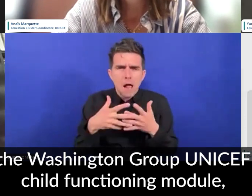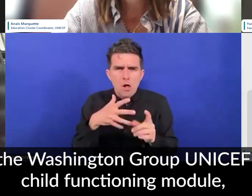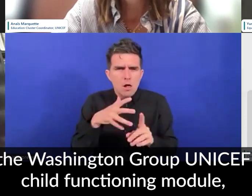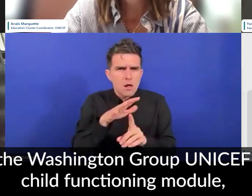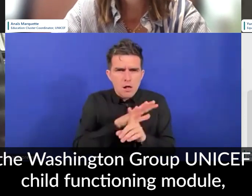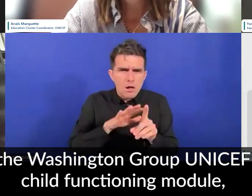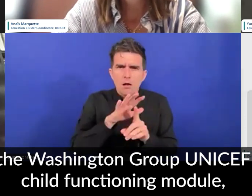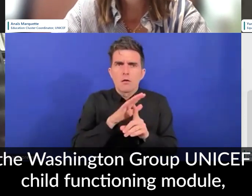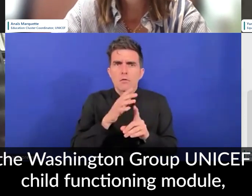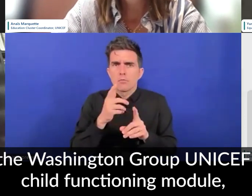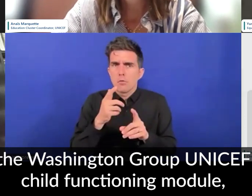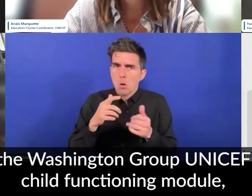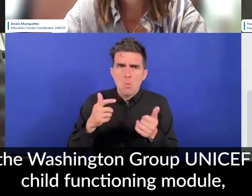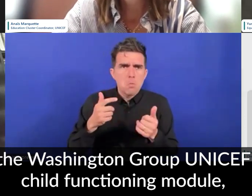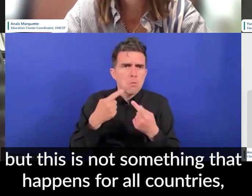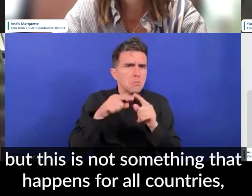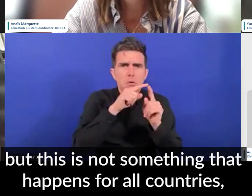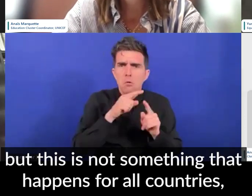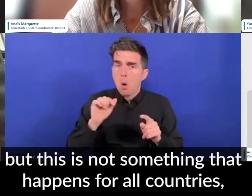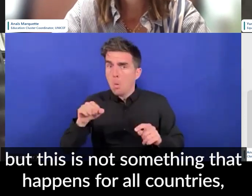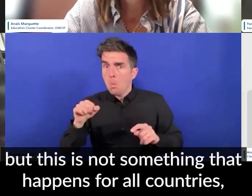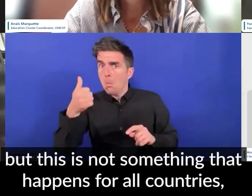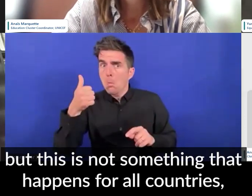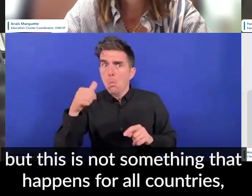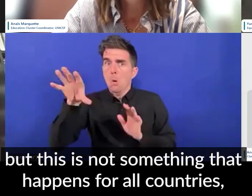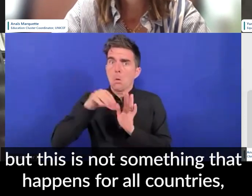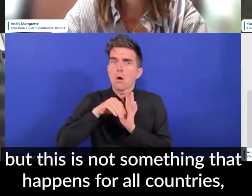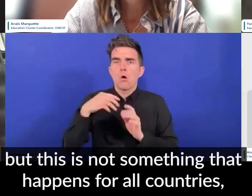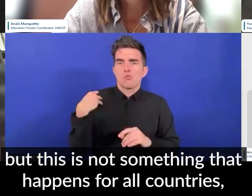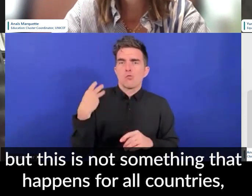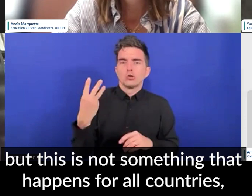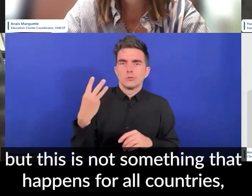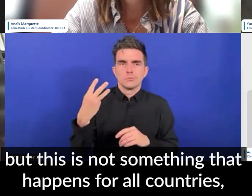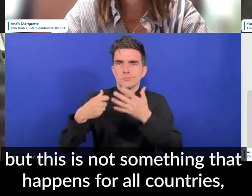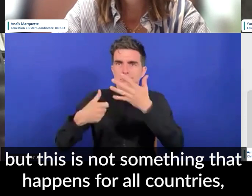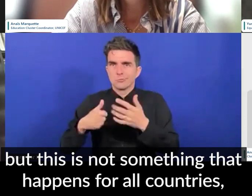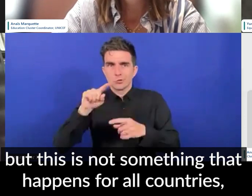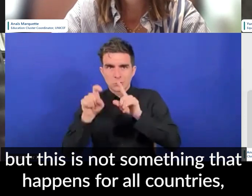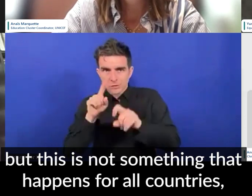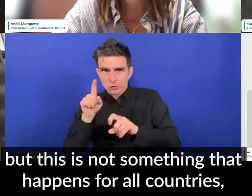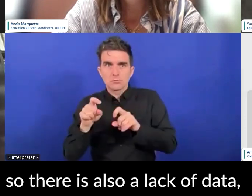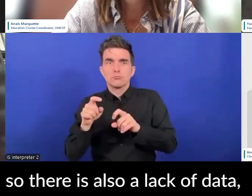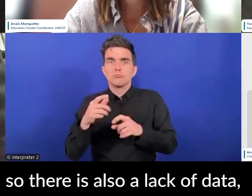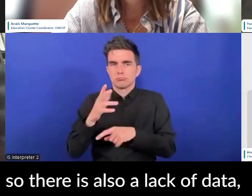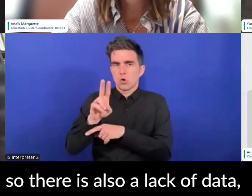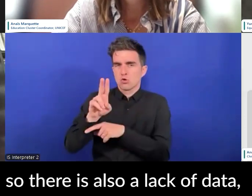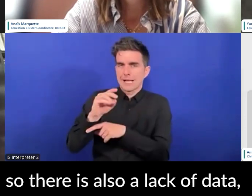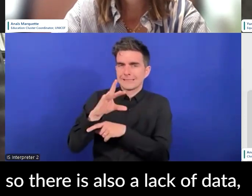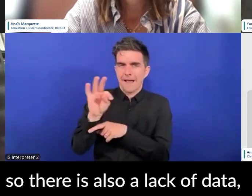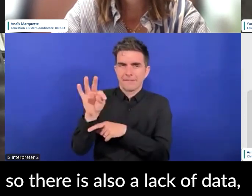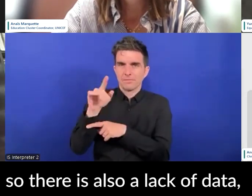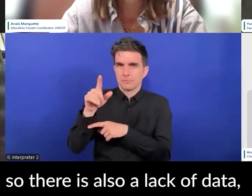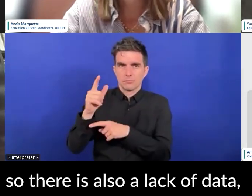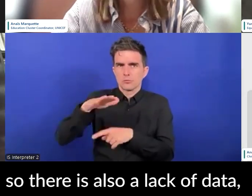Child Functioning Module, but this is not something that happens for all countries. So there is also